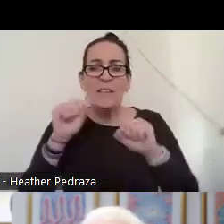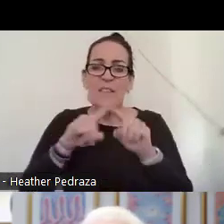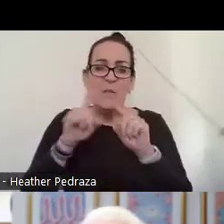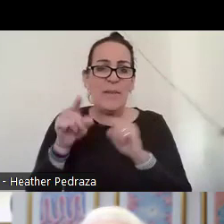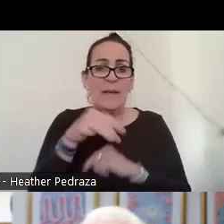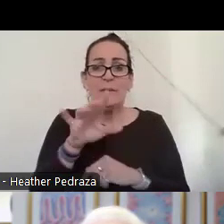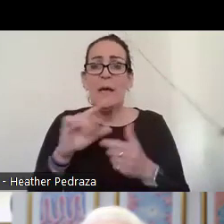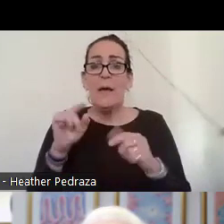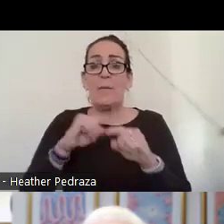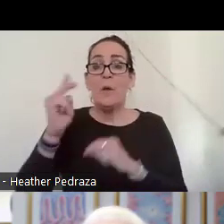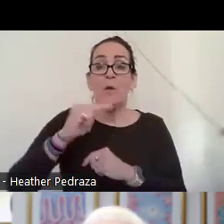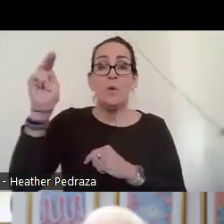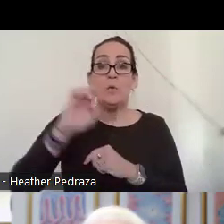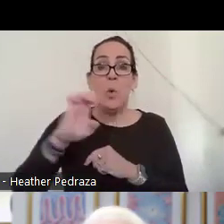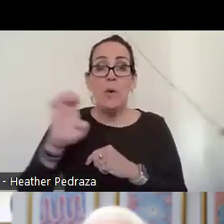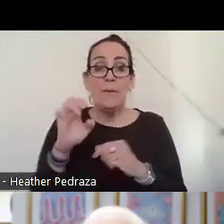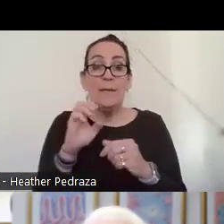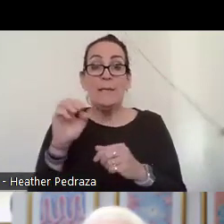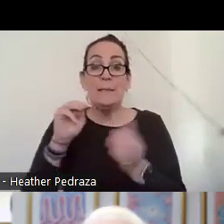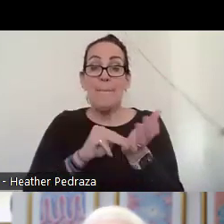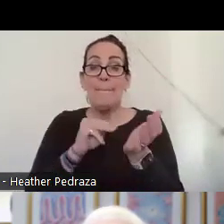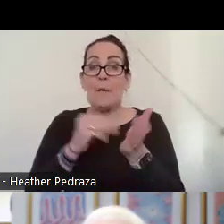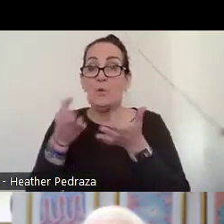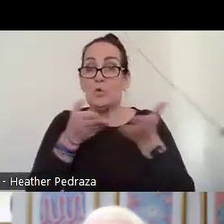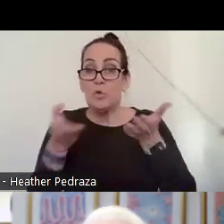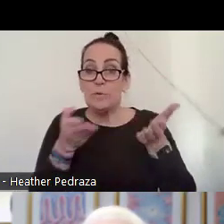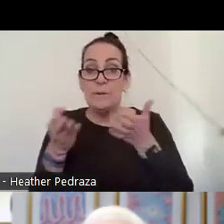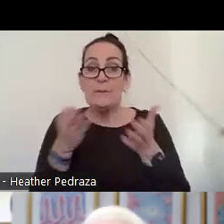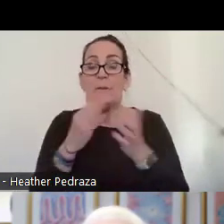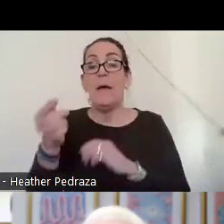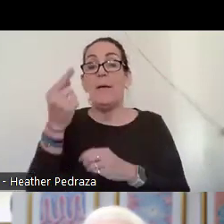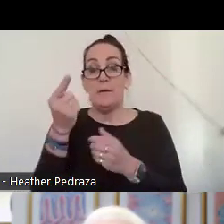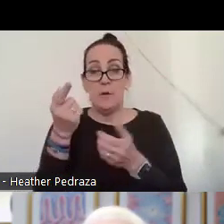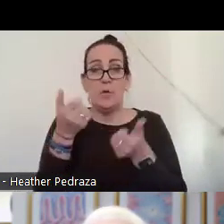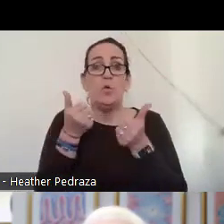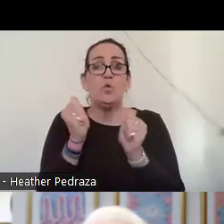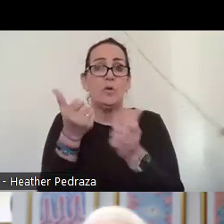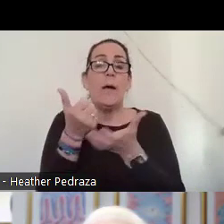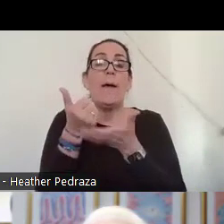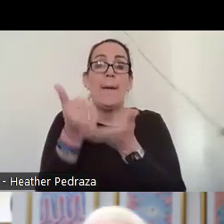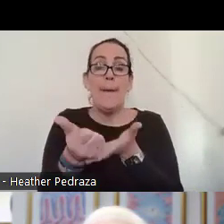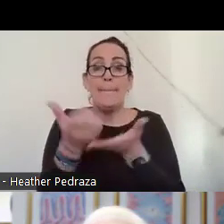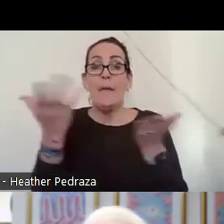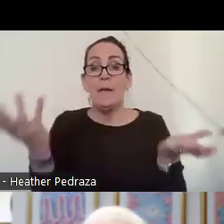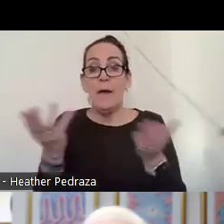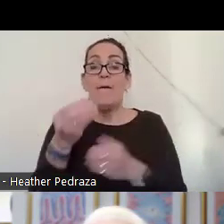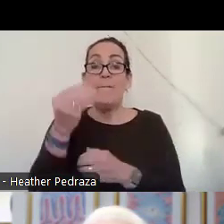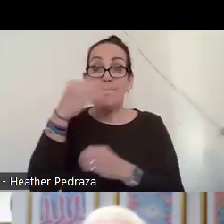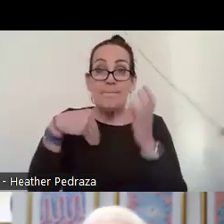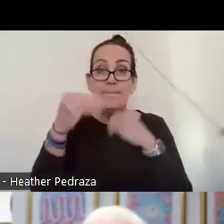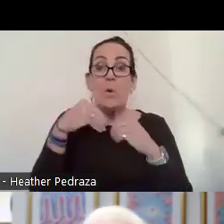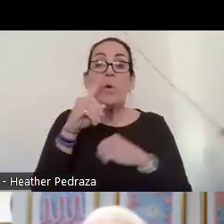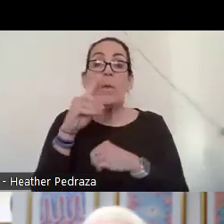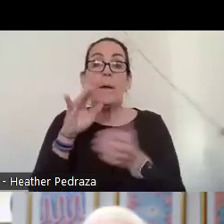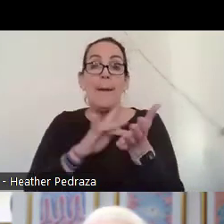is trying to make things that are affordable. Let me tell you, for example, food as medicine program is growing really